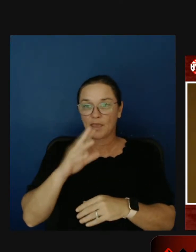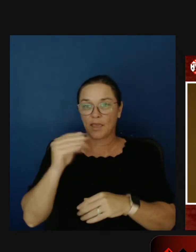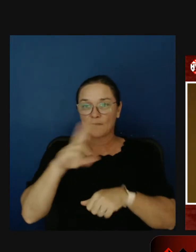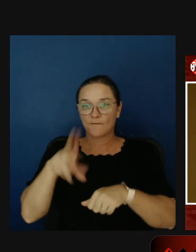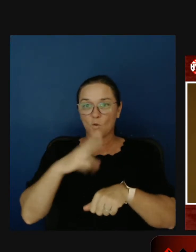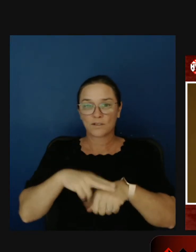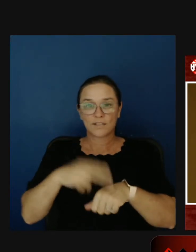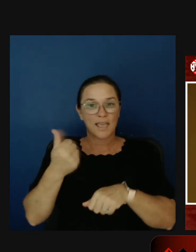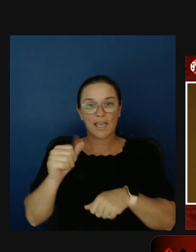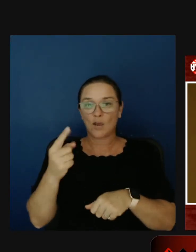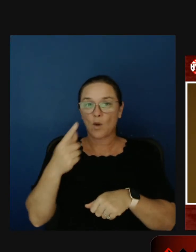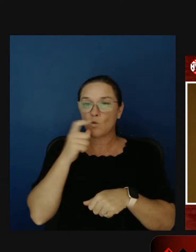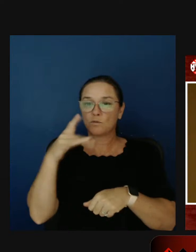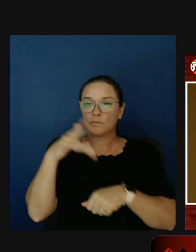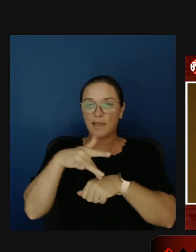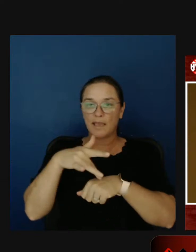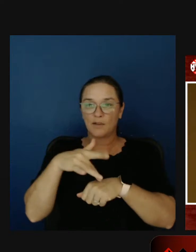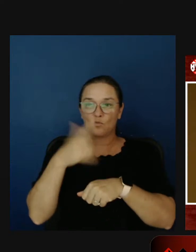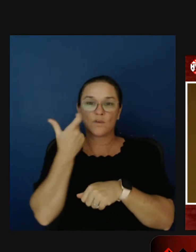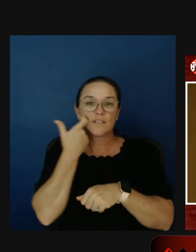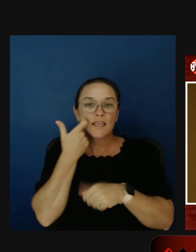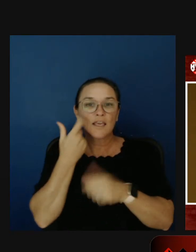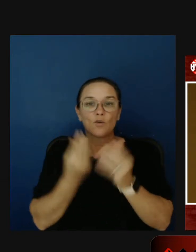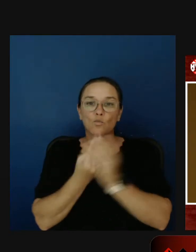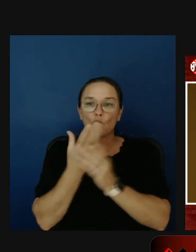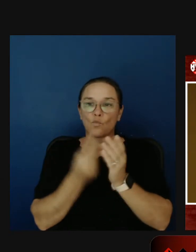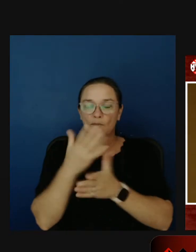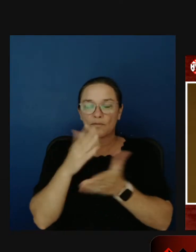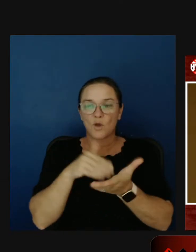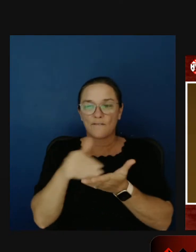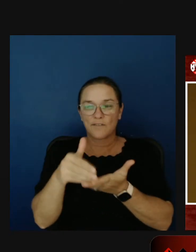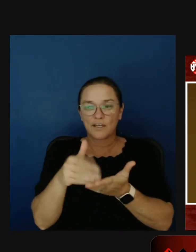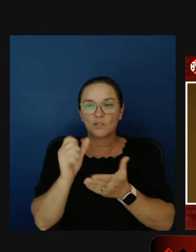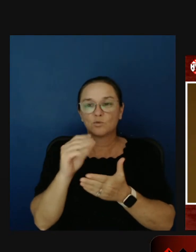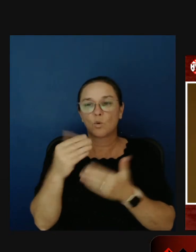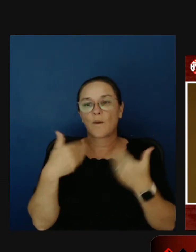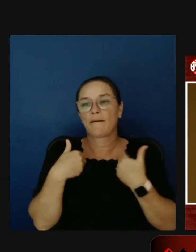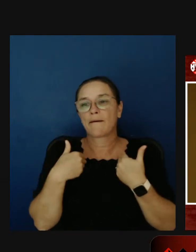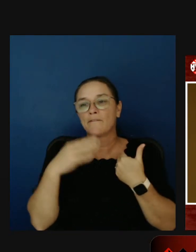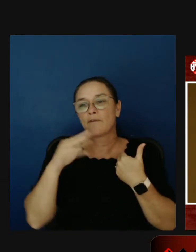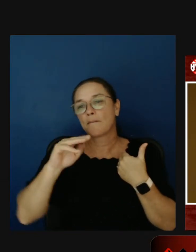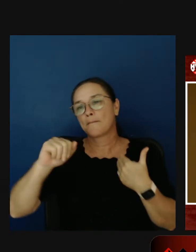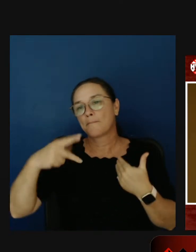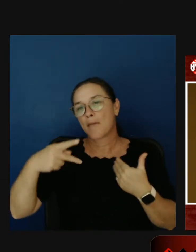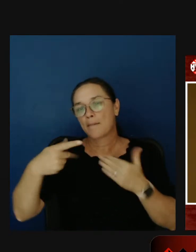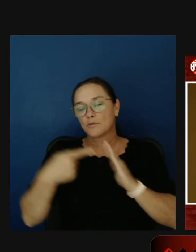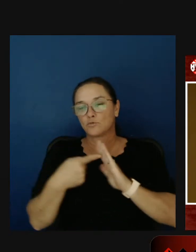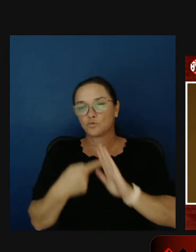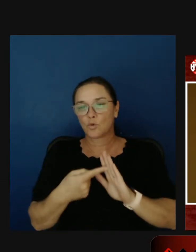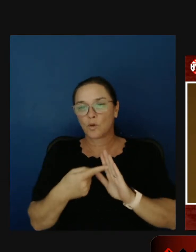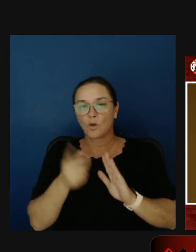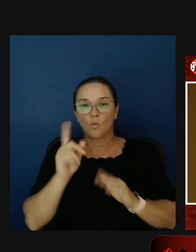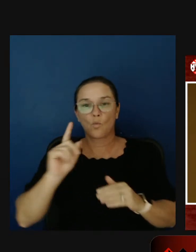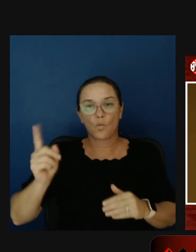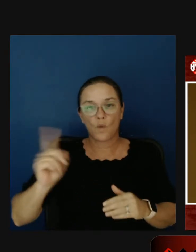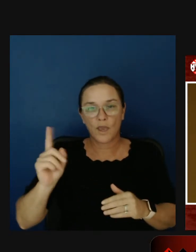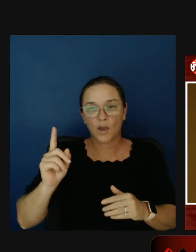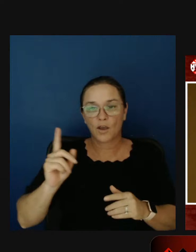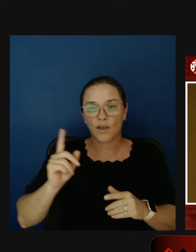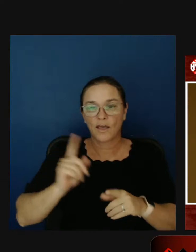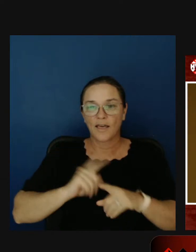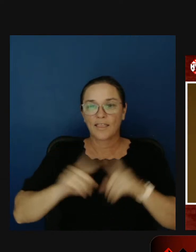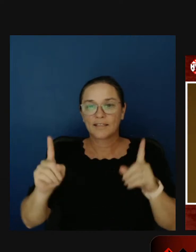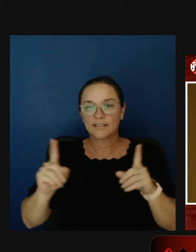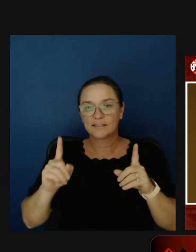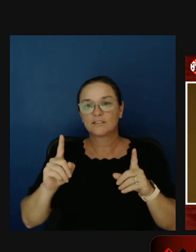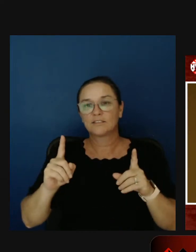anyone who's been to Kilauea recently knows it erupts a lot. So having a map showing where our different eruptions are,